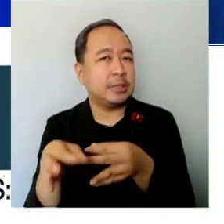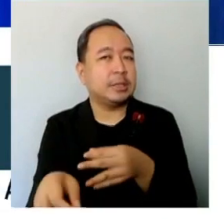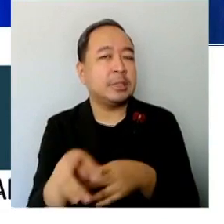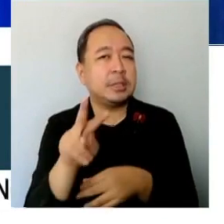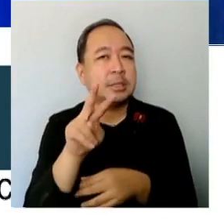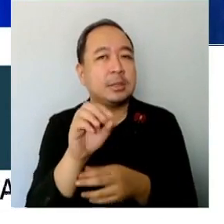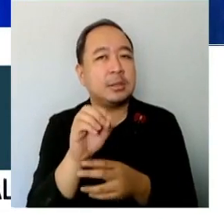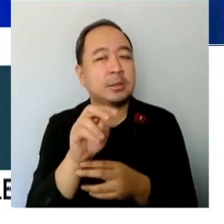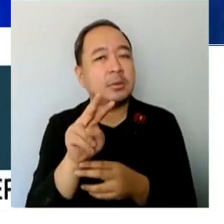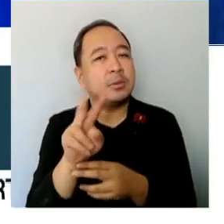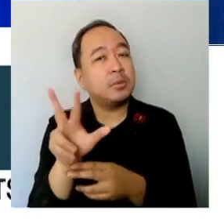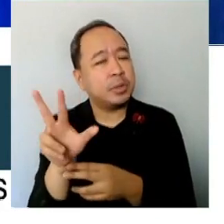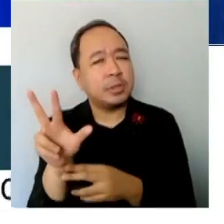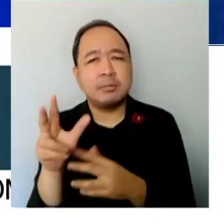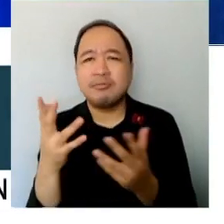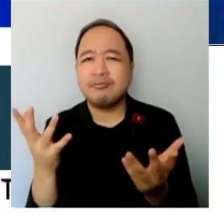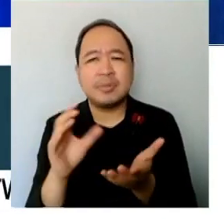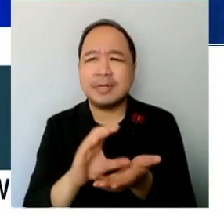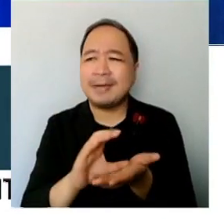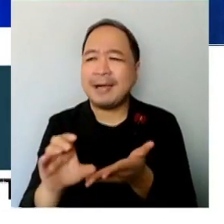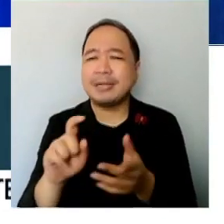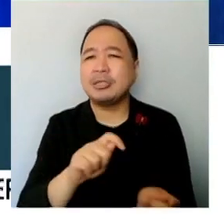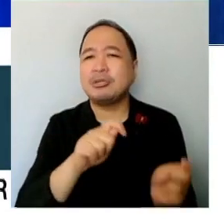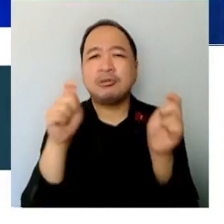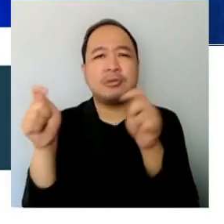2023. Ano itong cash transfer program? Ito ay